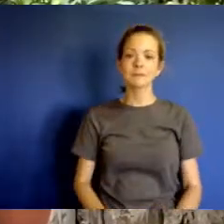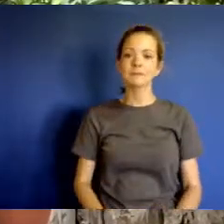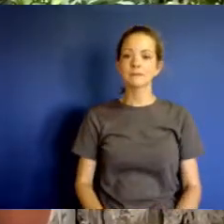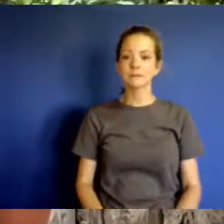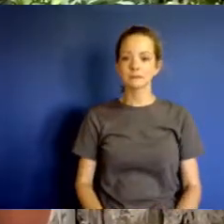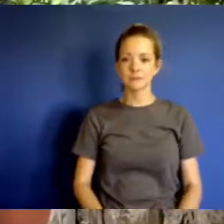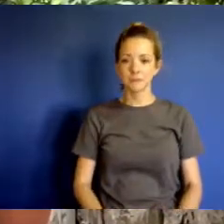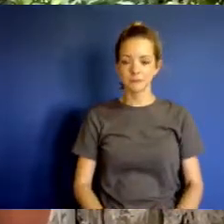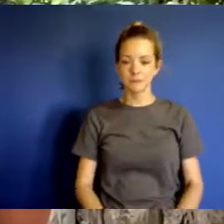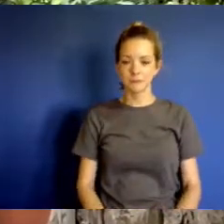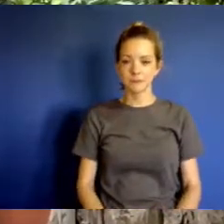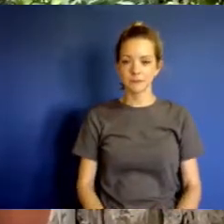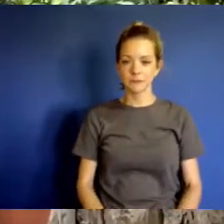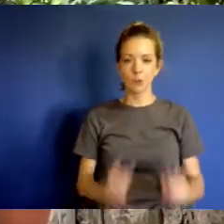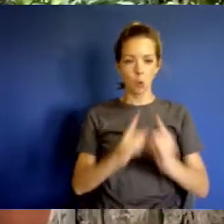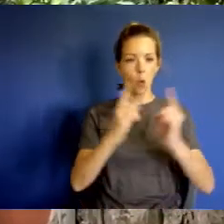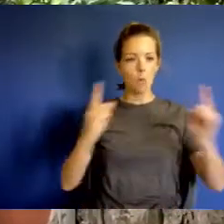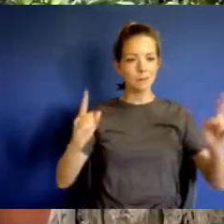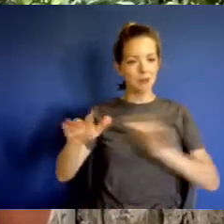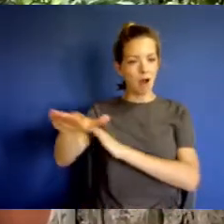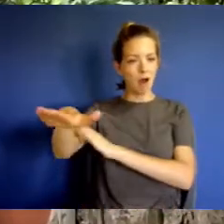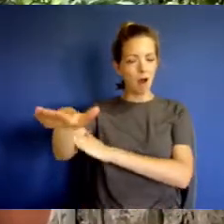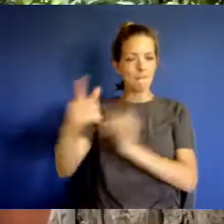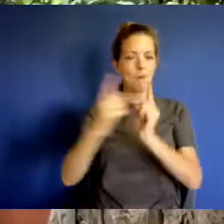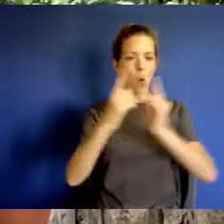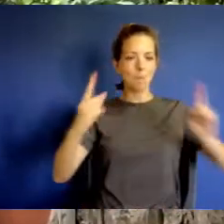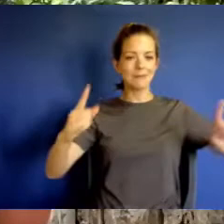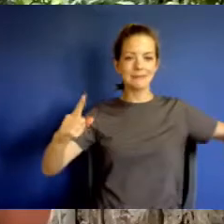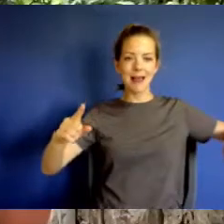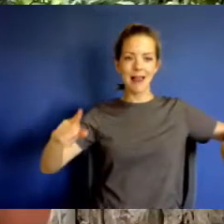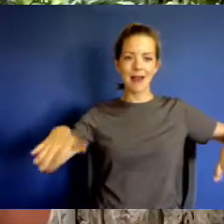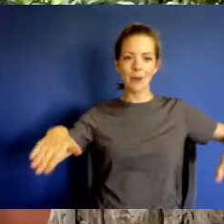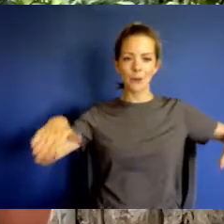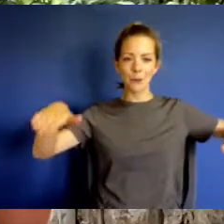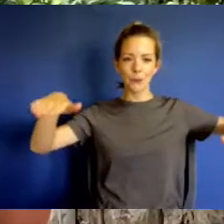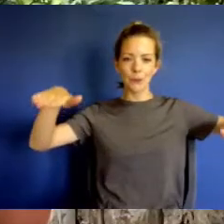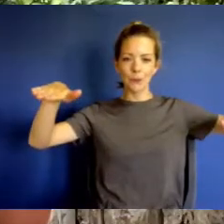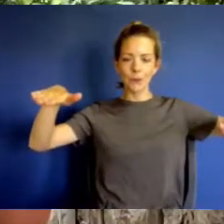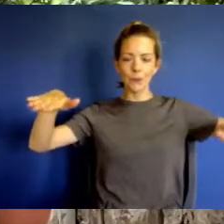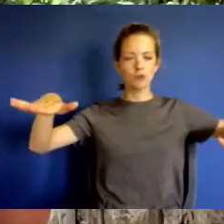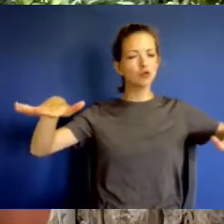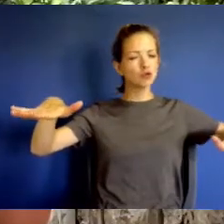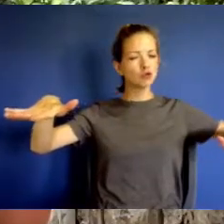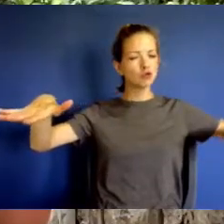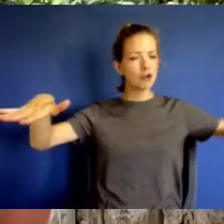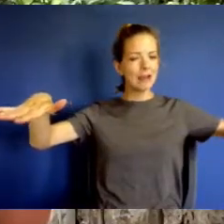And then left arm and right leg. Stretch from fingertips to toes.